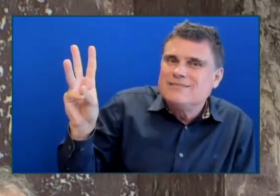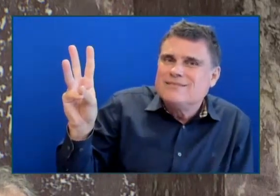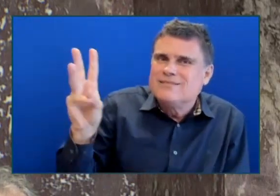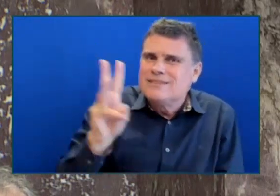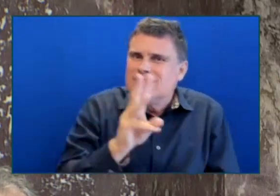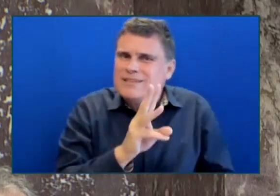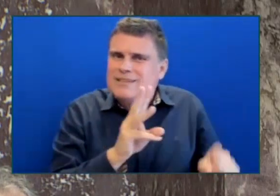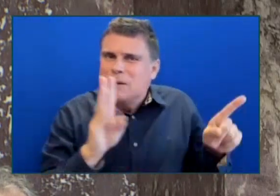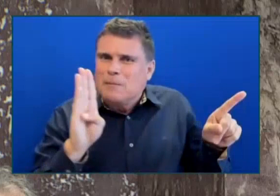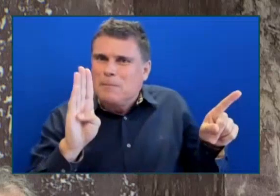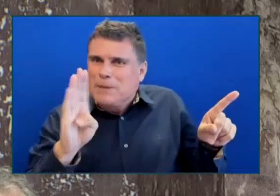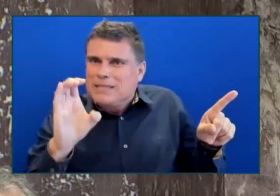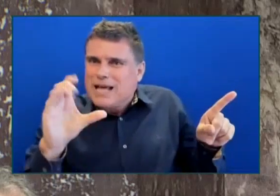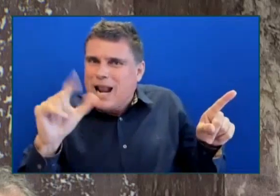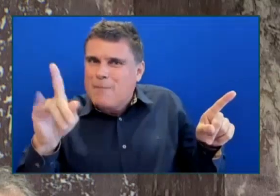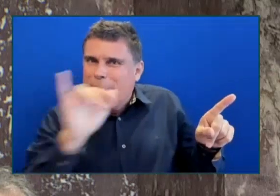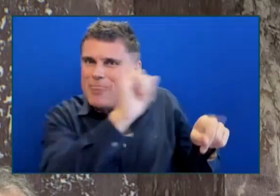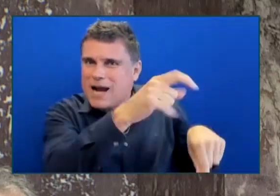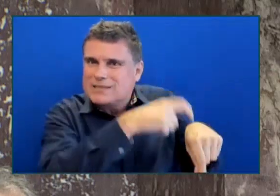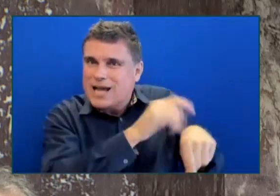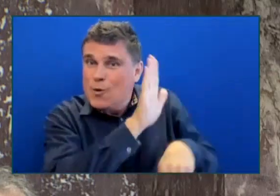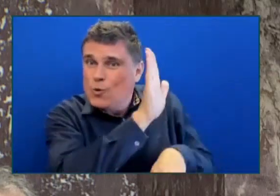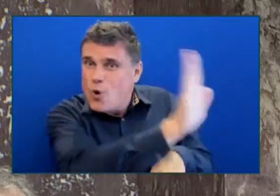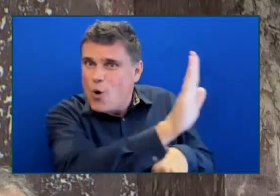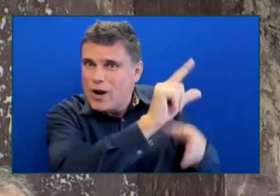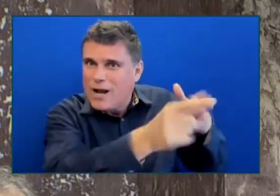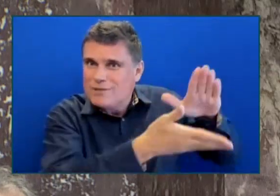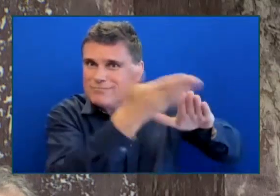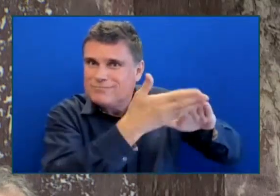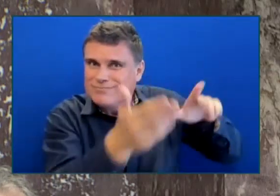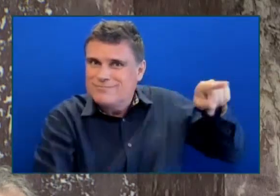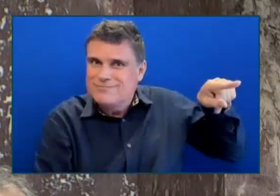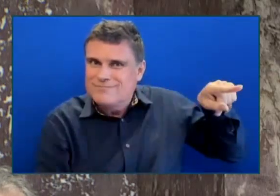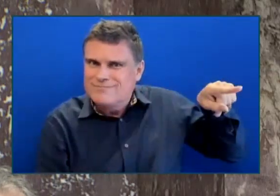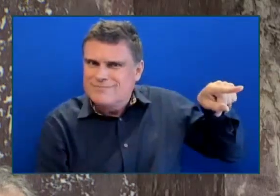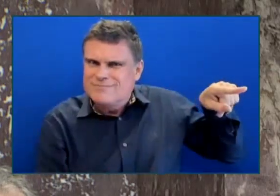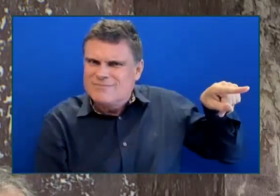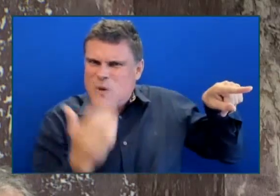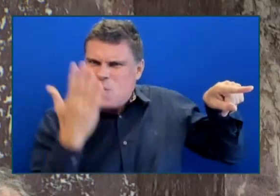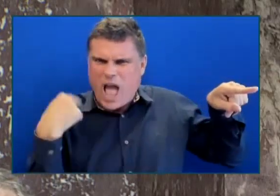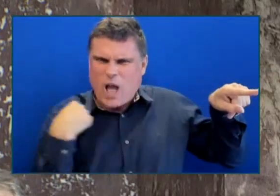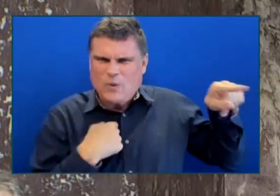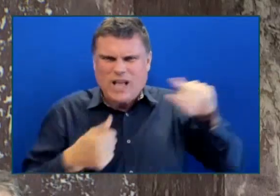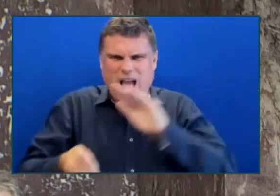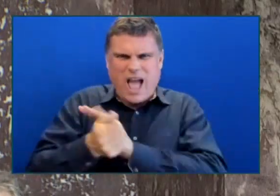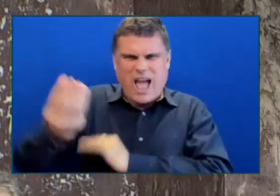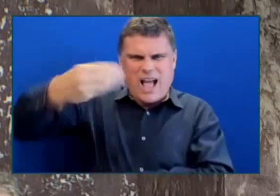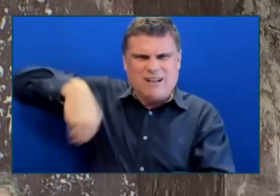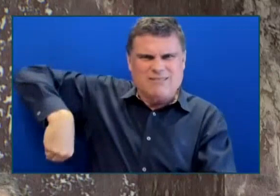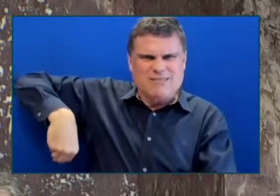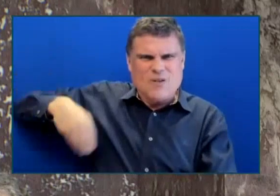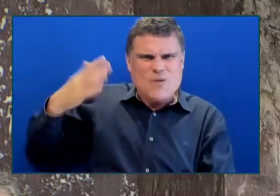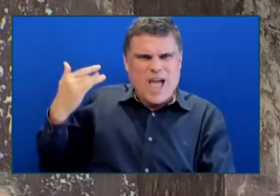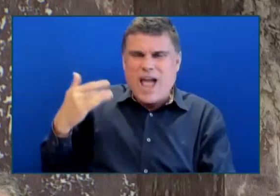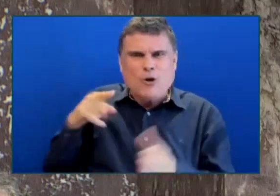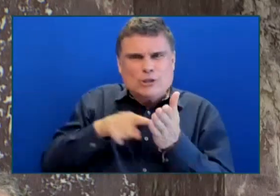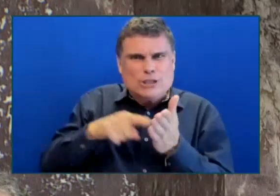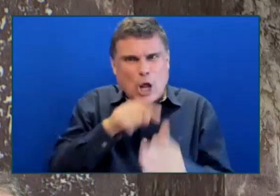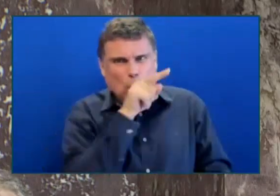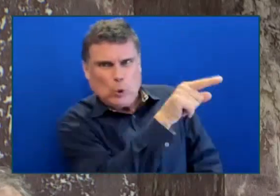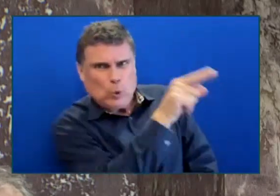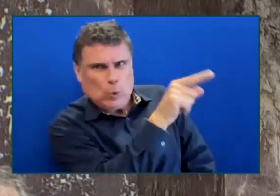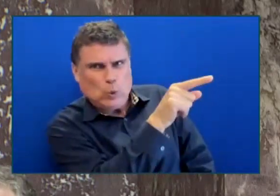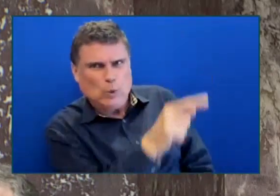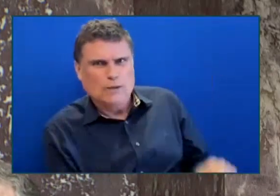that has that information from the public? It makes no sense, Honourable Speaker. Now, we shared with the member already in this House, Honourable Speaker, that